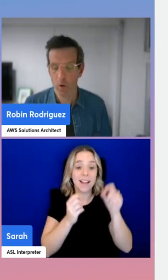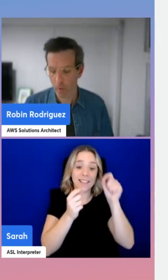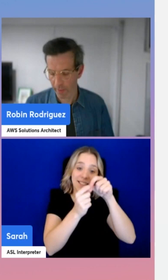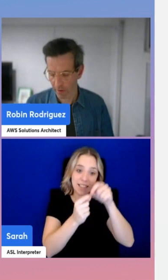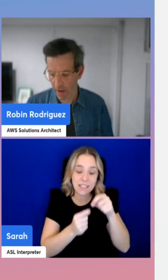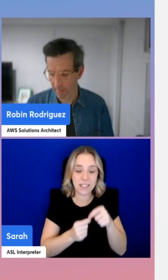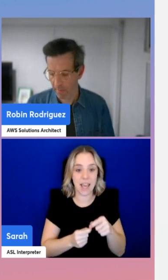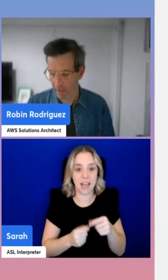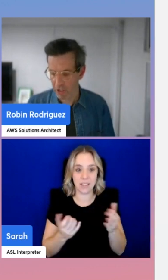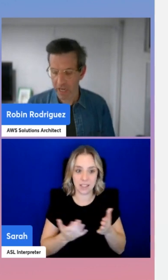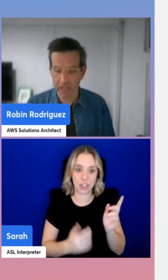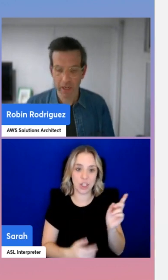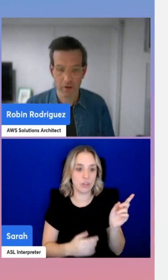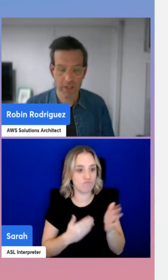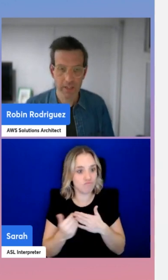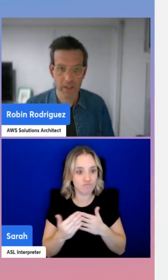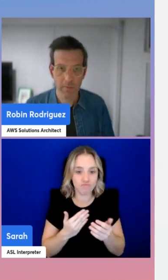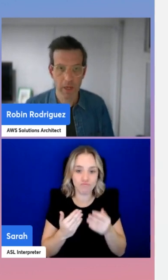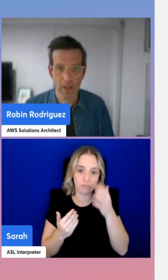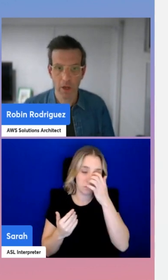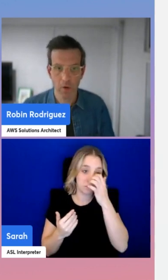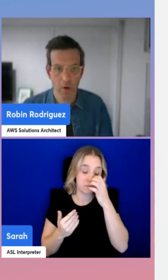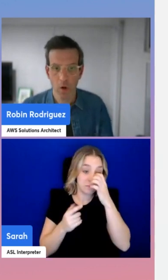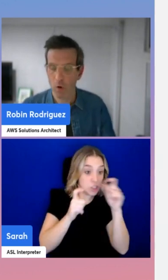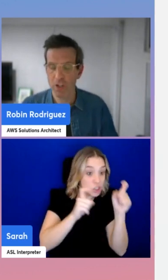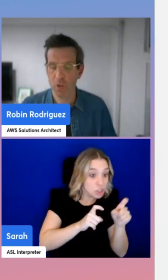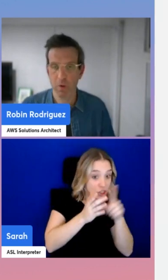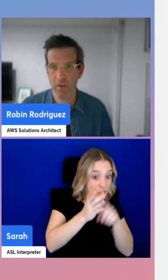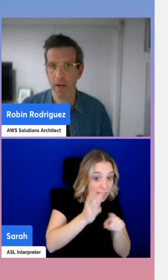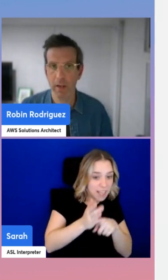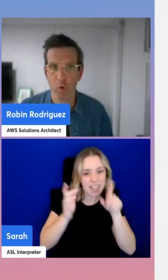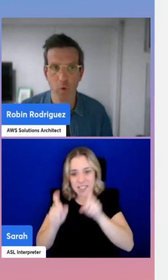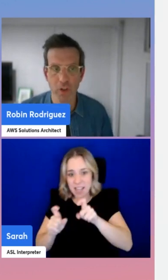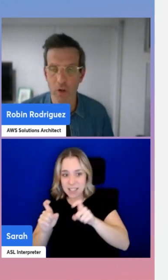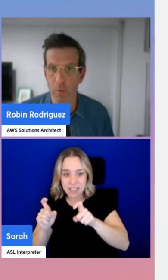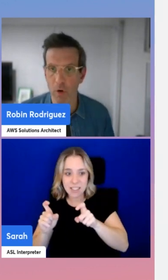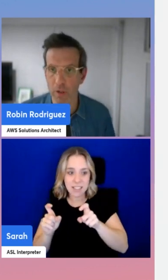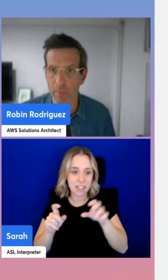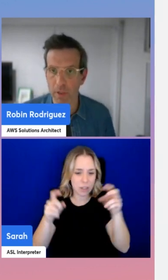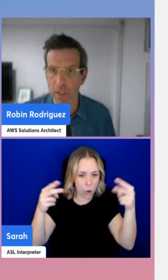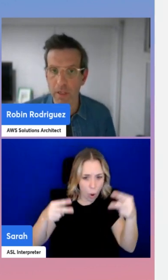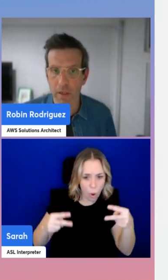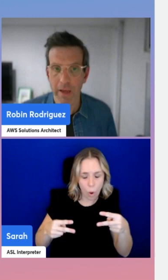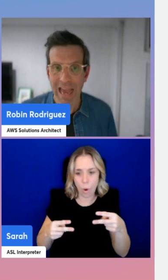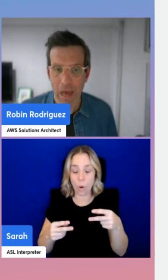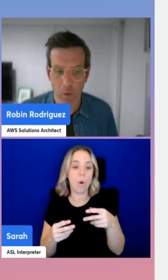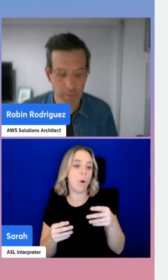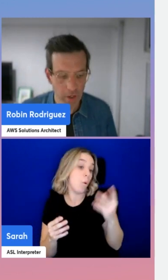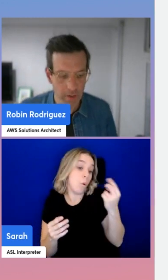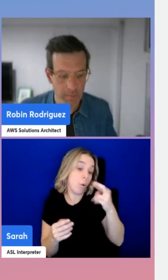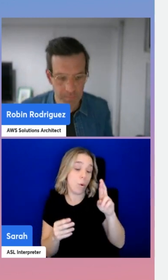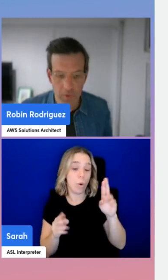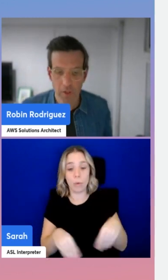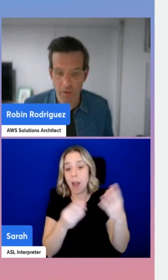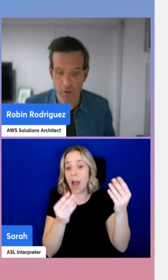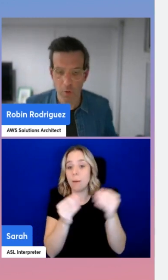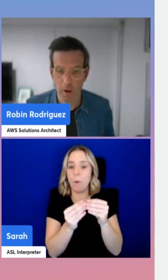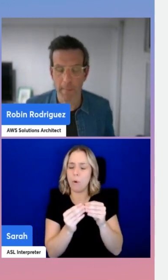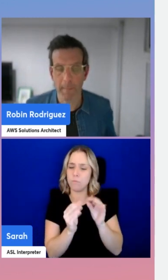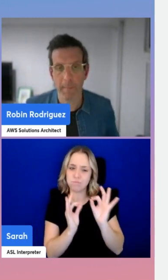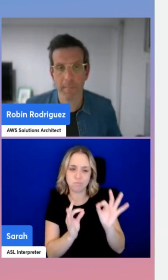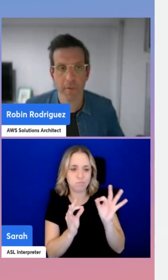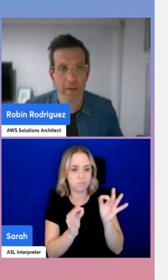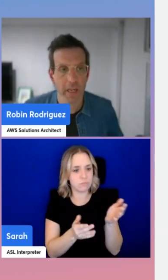here, whether I'm checking or testing my code or just providing a richer, more complete output